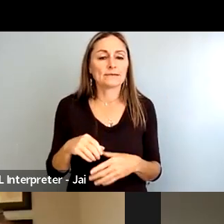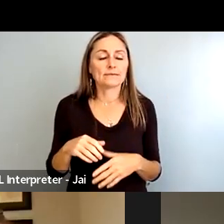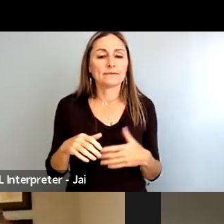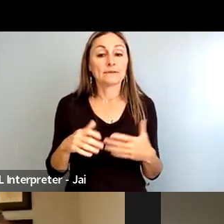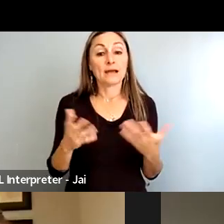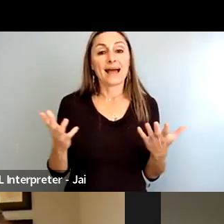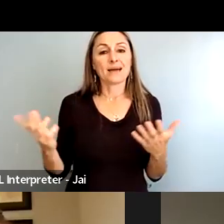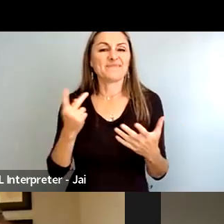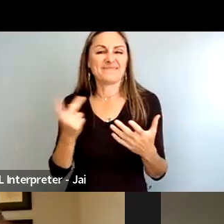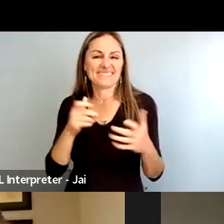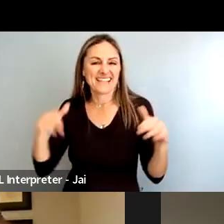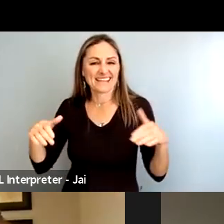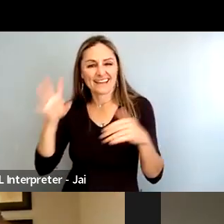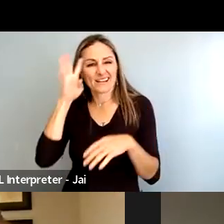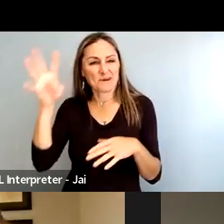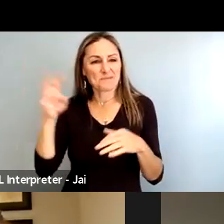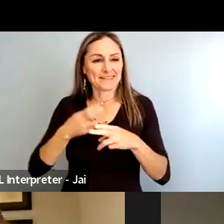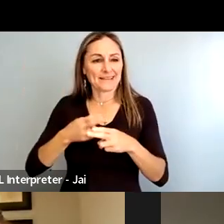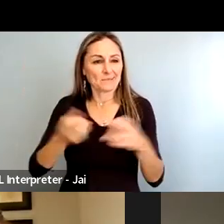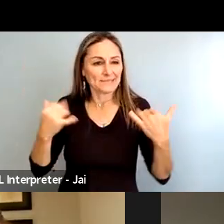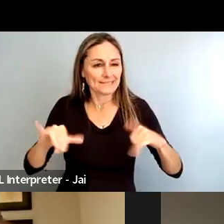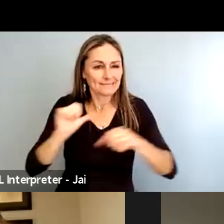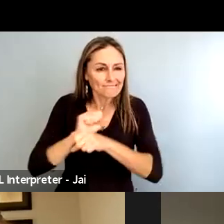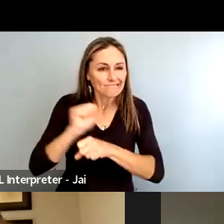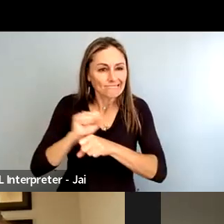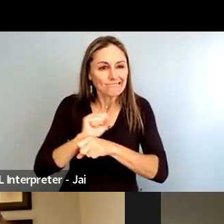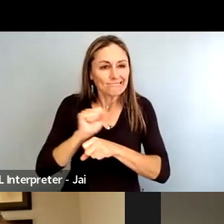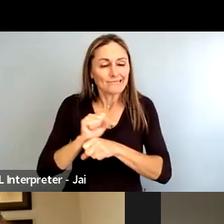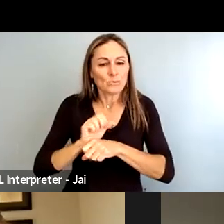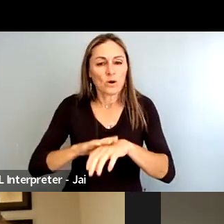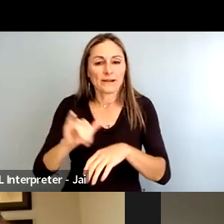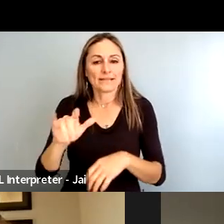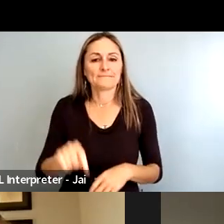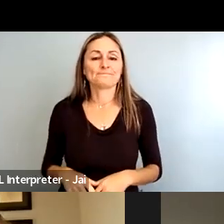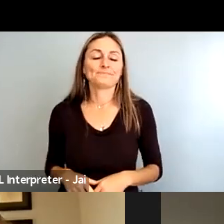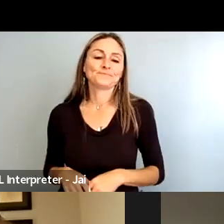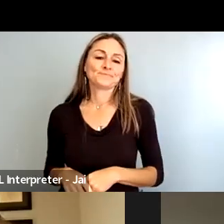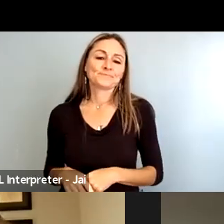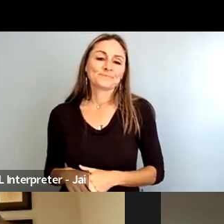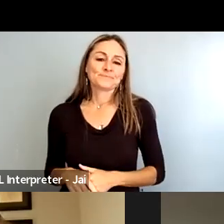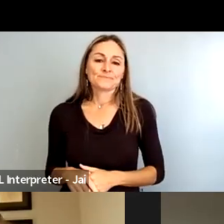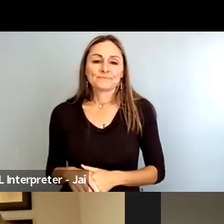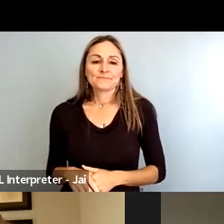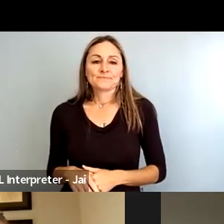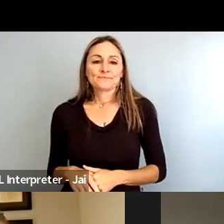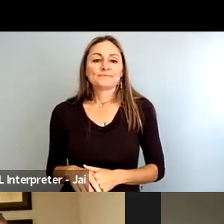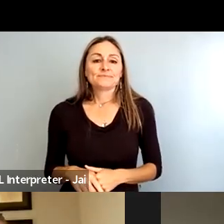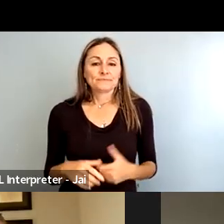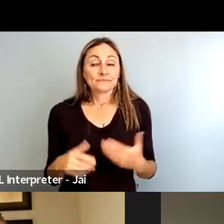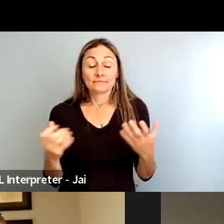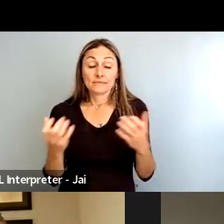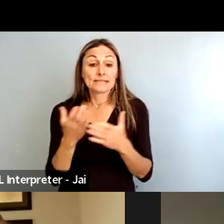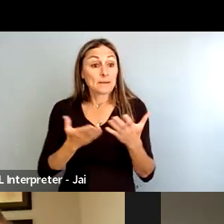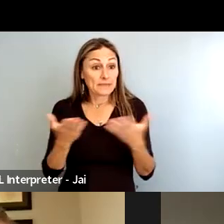we haven't come up with a name yet. We're still working hard on that. Well, I would say some of the things that need to